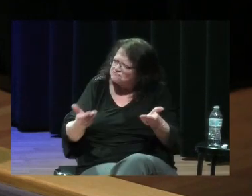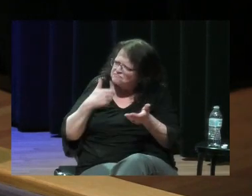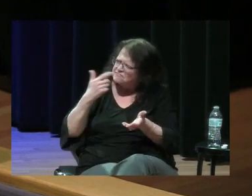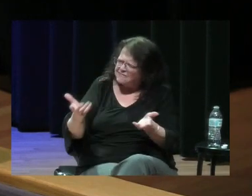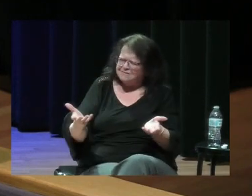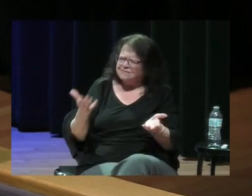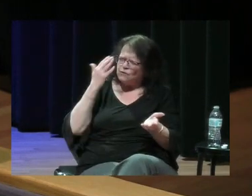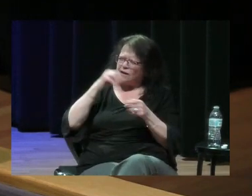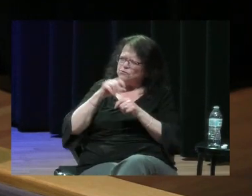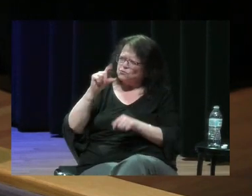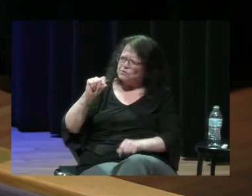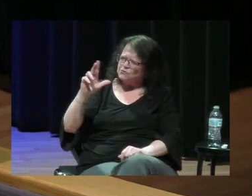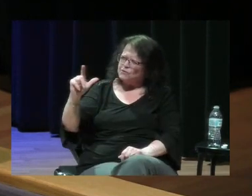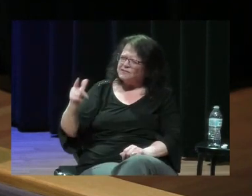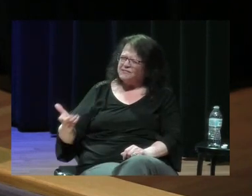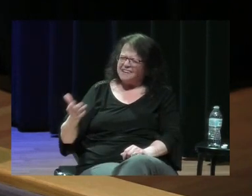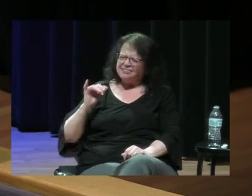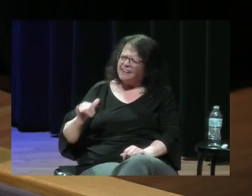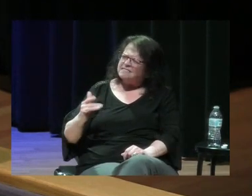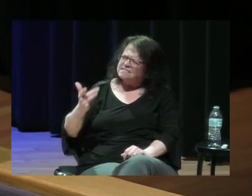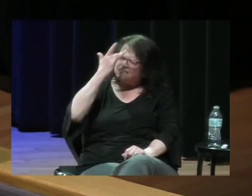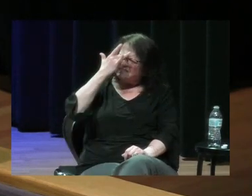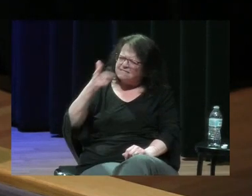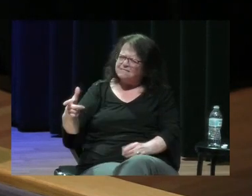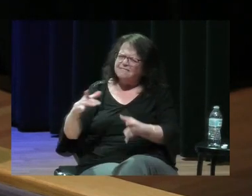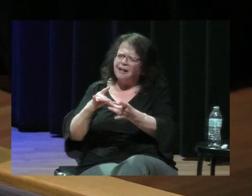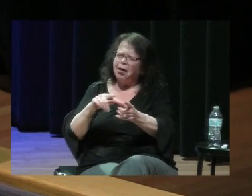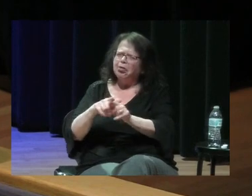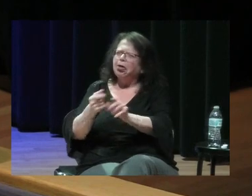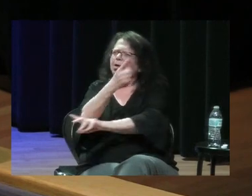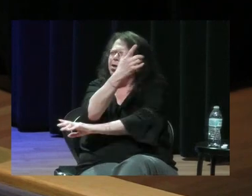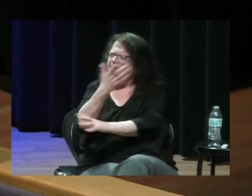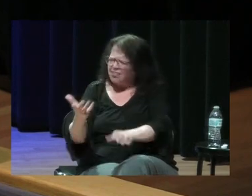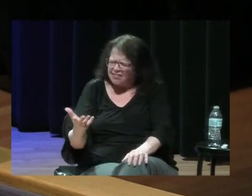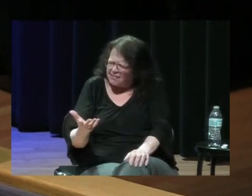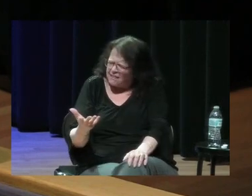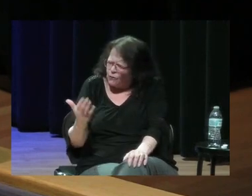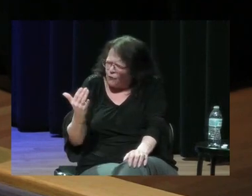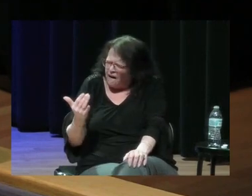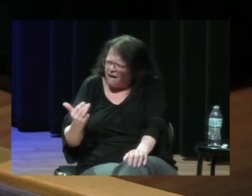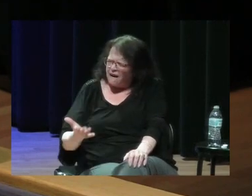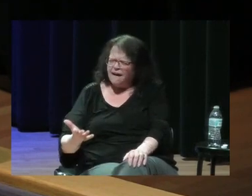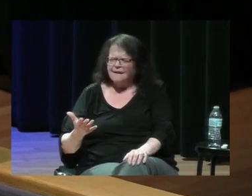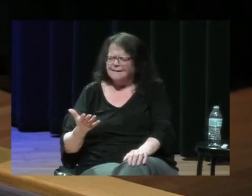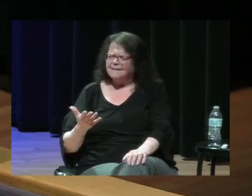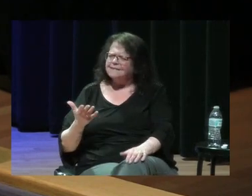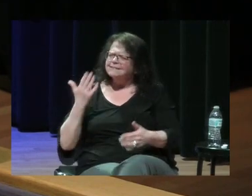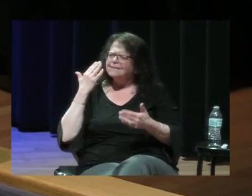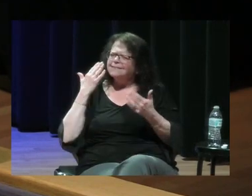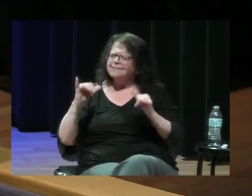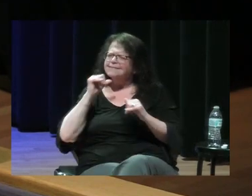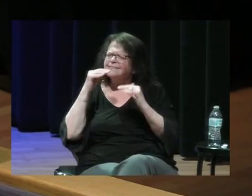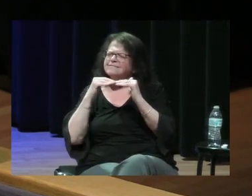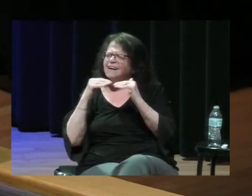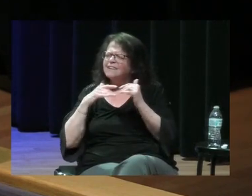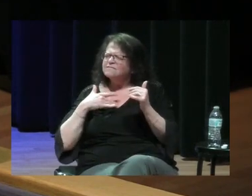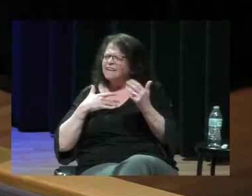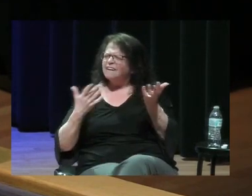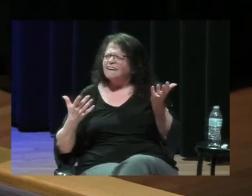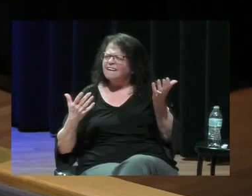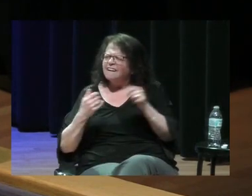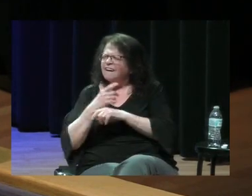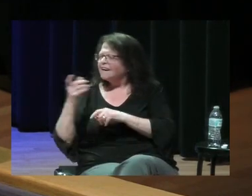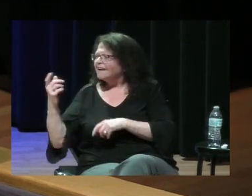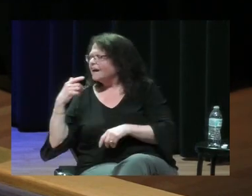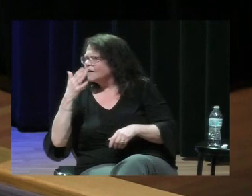digs like that and like, to what end? For why, you know? Yeah, I'm not super funny, but